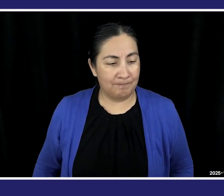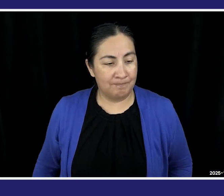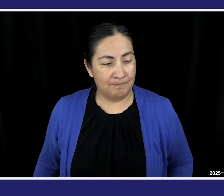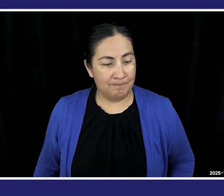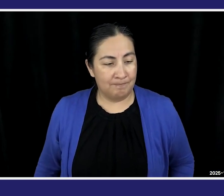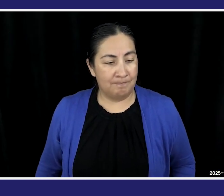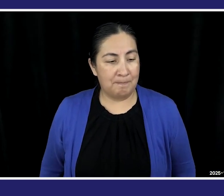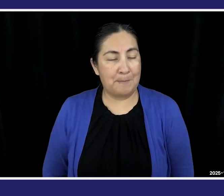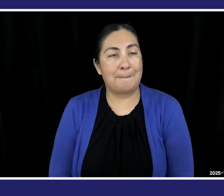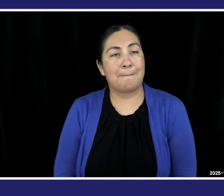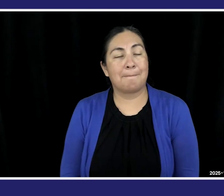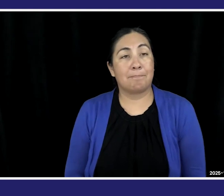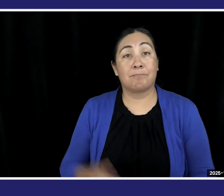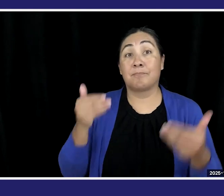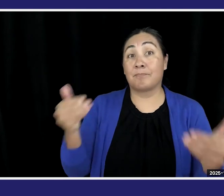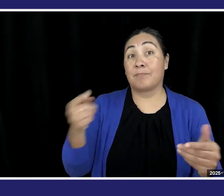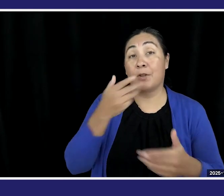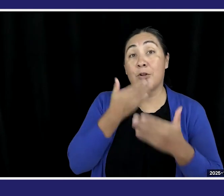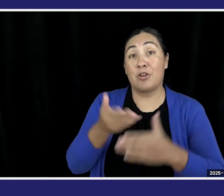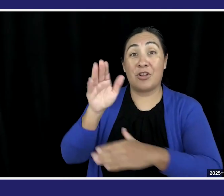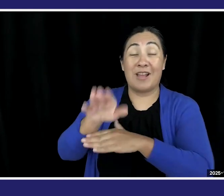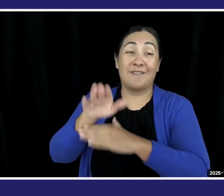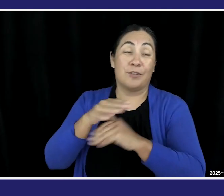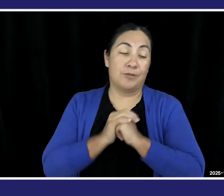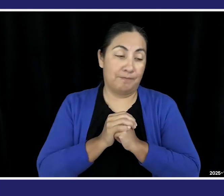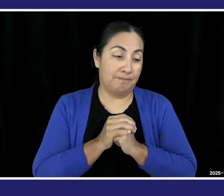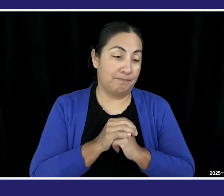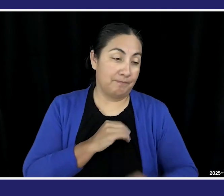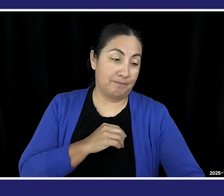Go ahead. Buenas tardes.